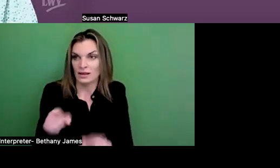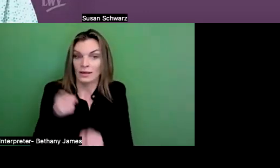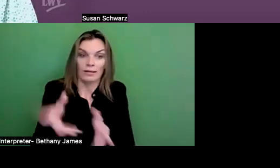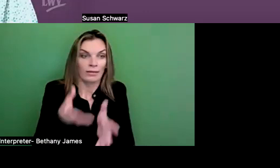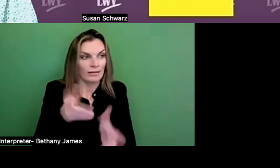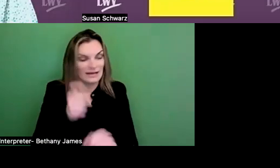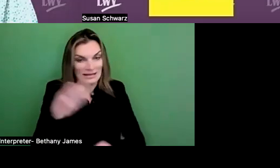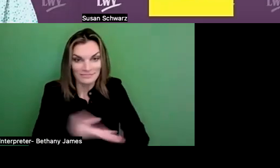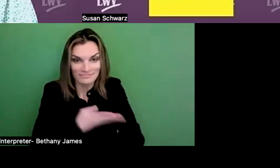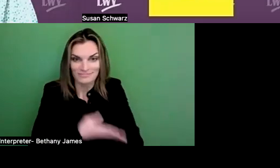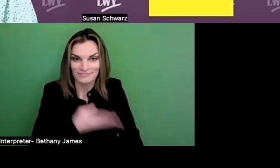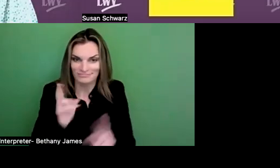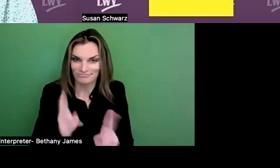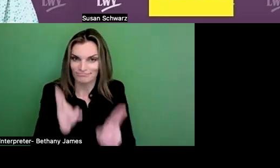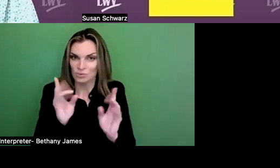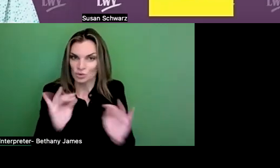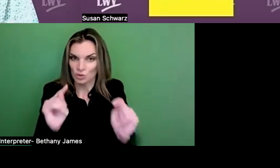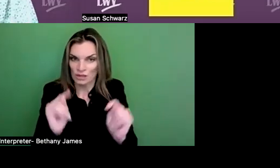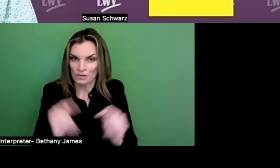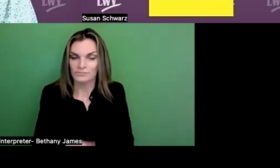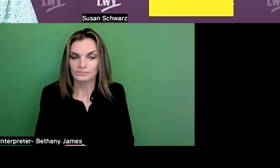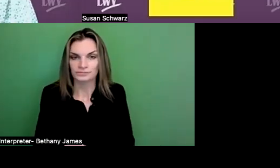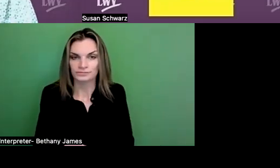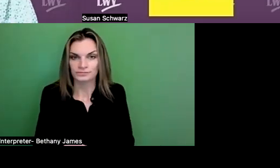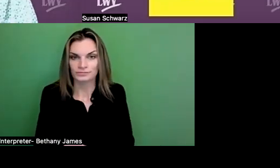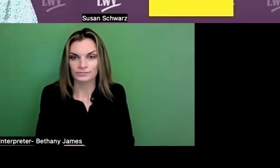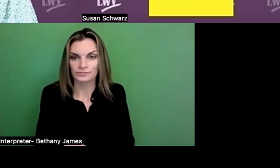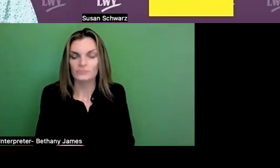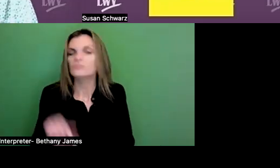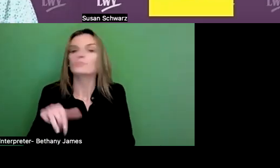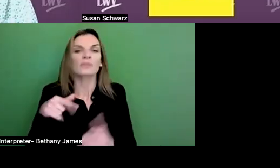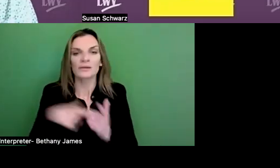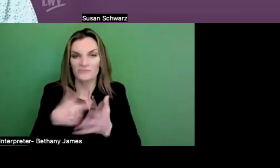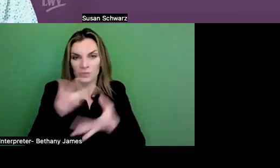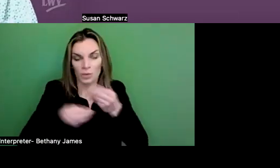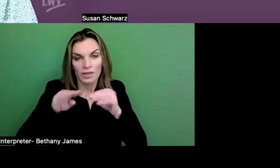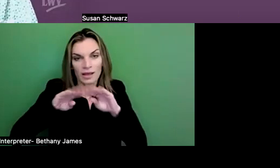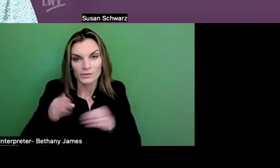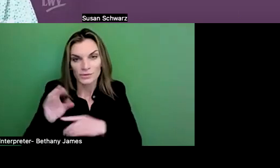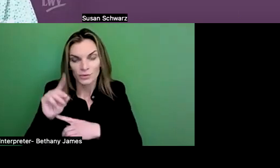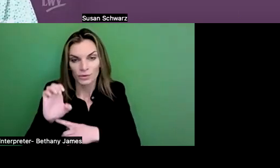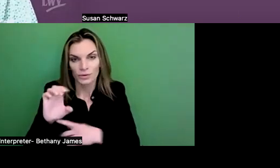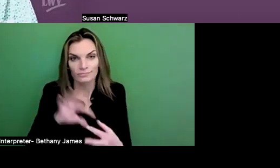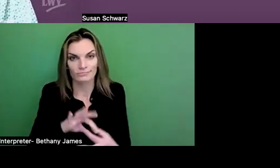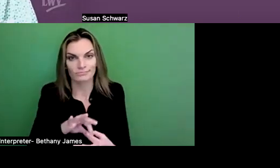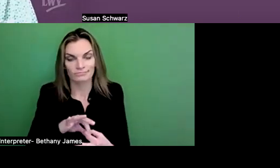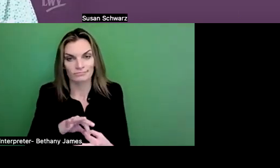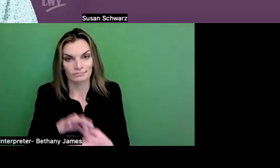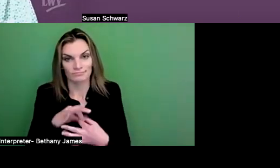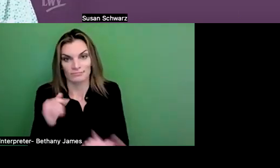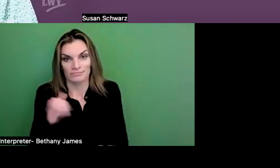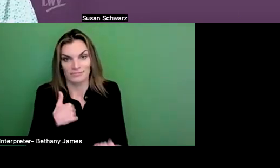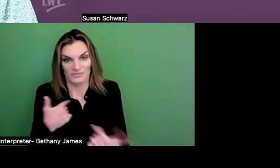need to get done. The affordable housing code has been around long